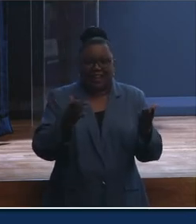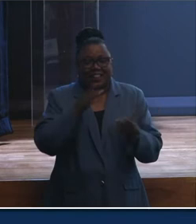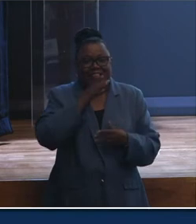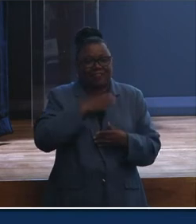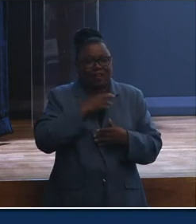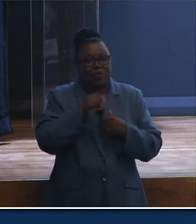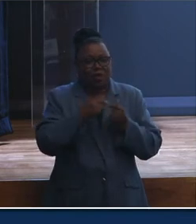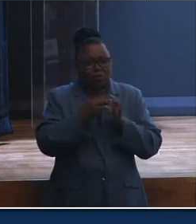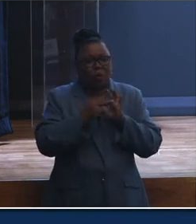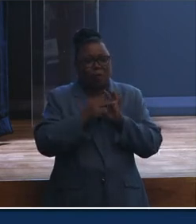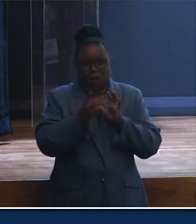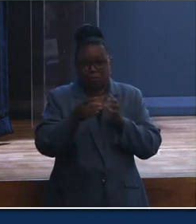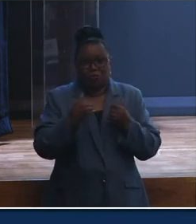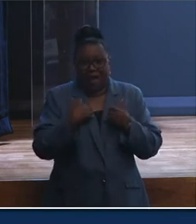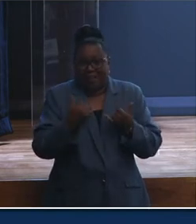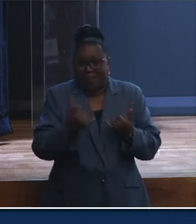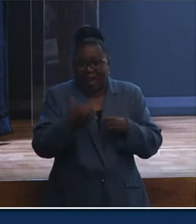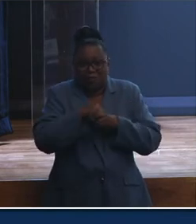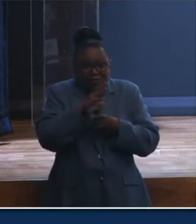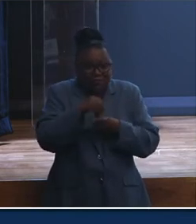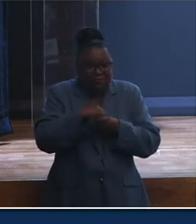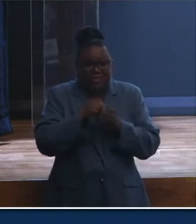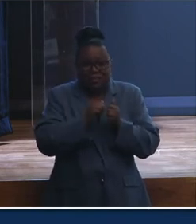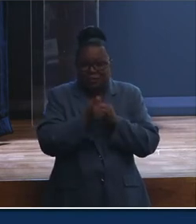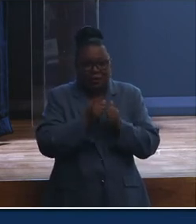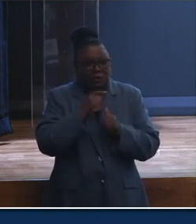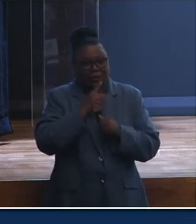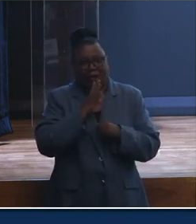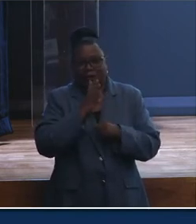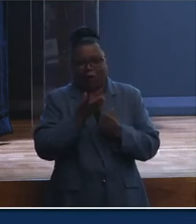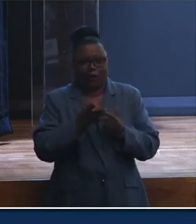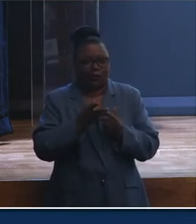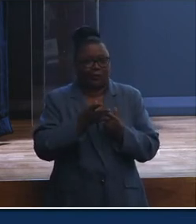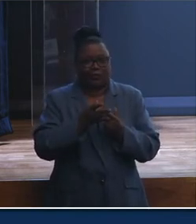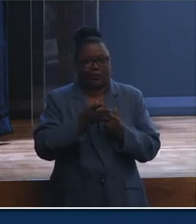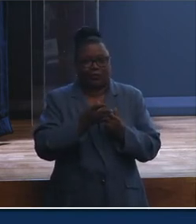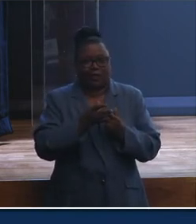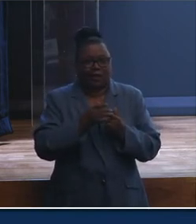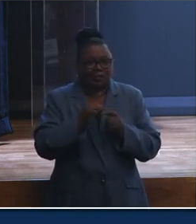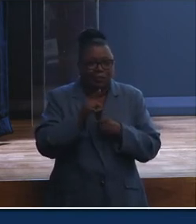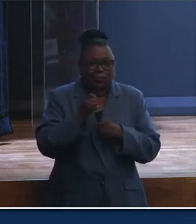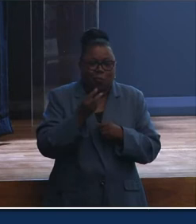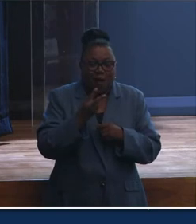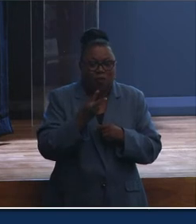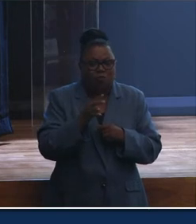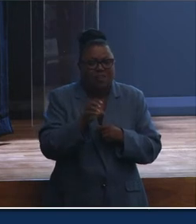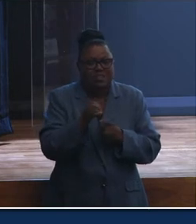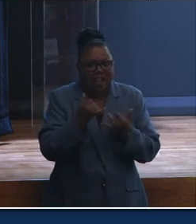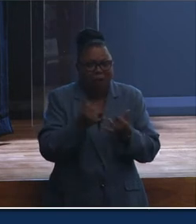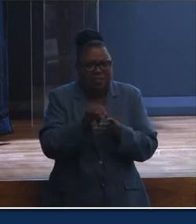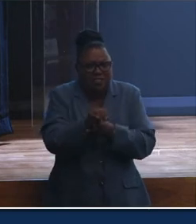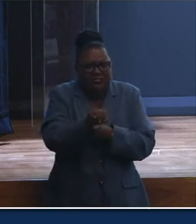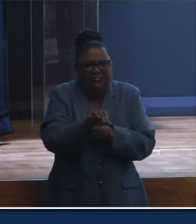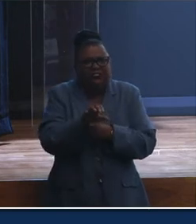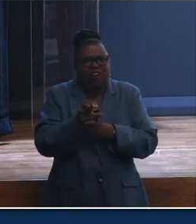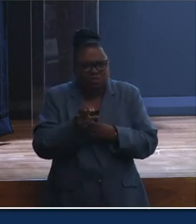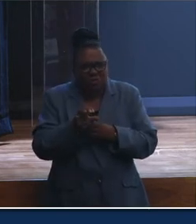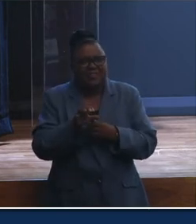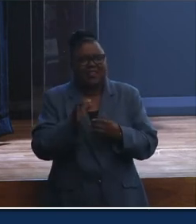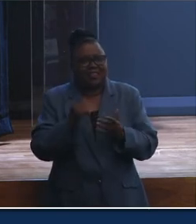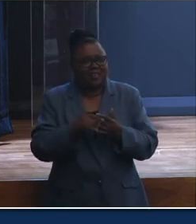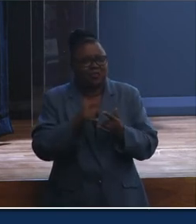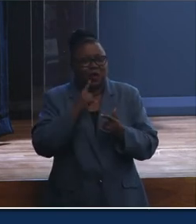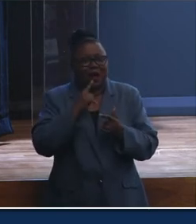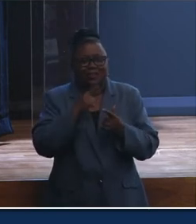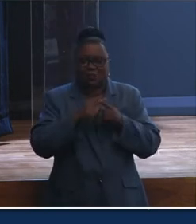female role models that you have now in sports, we're not talking a dozen, we're talking hundreds. And that's why I am